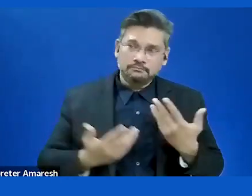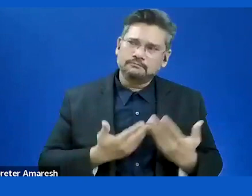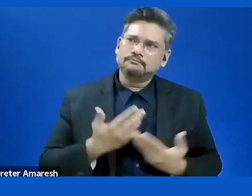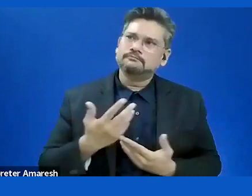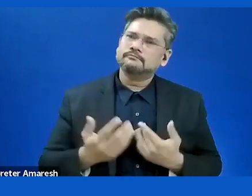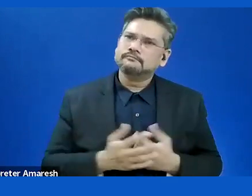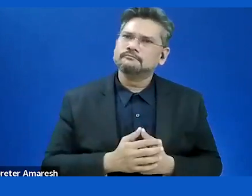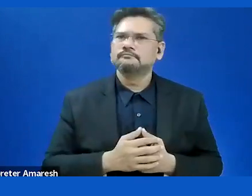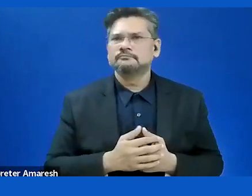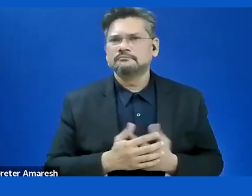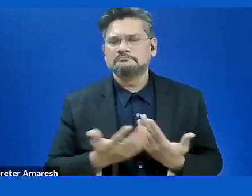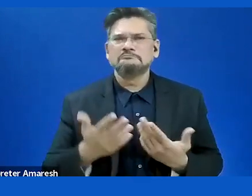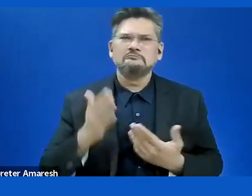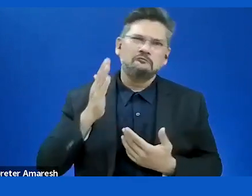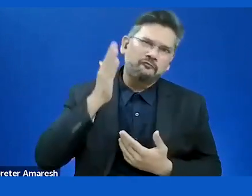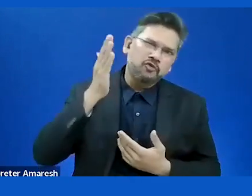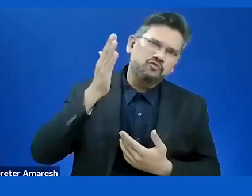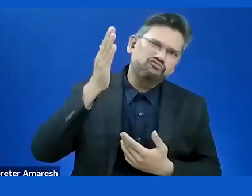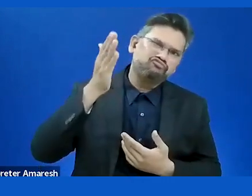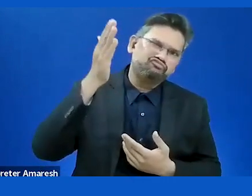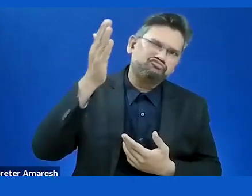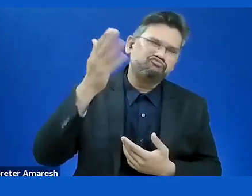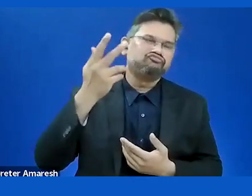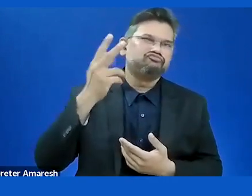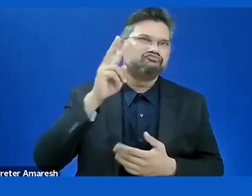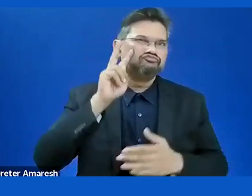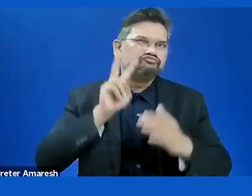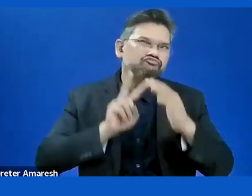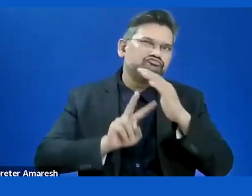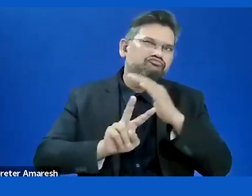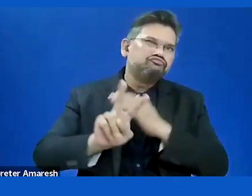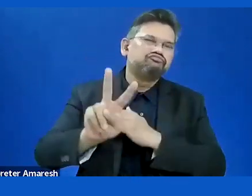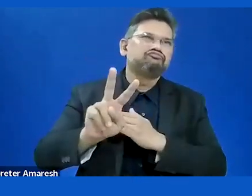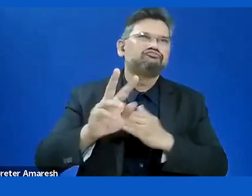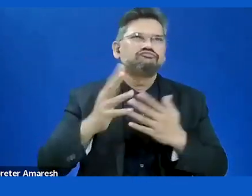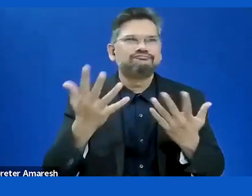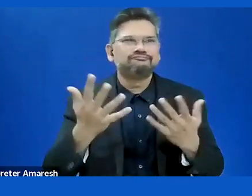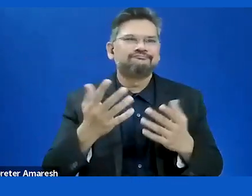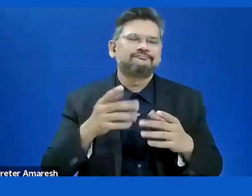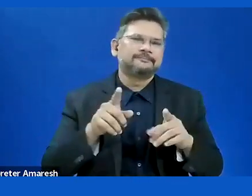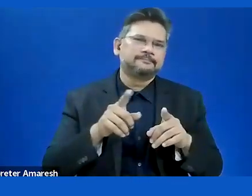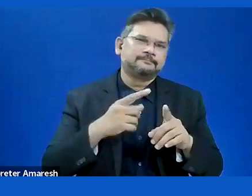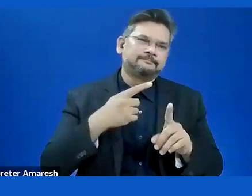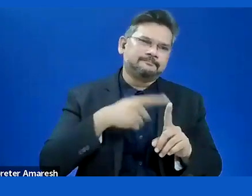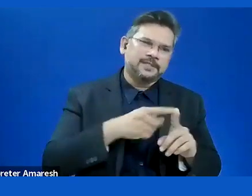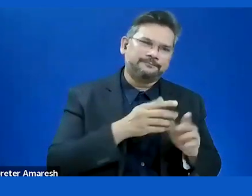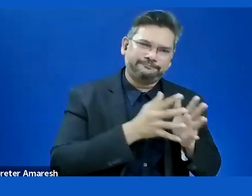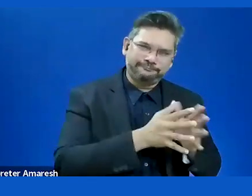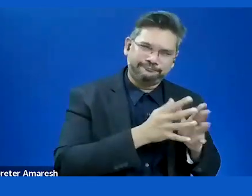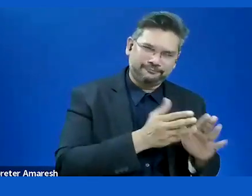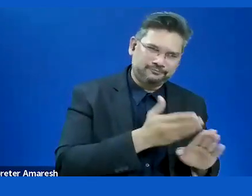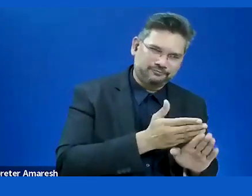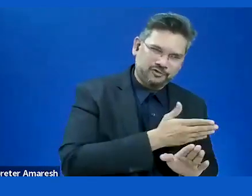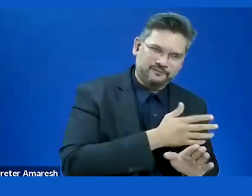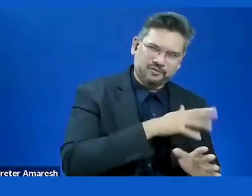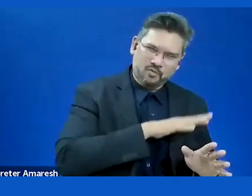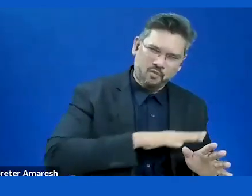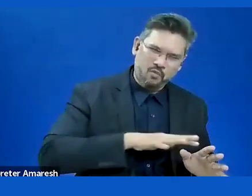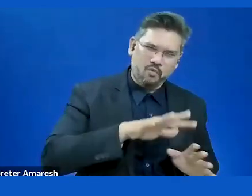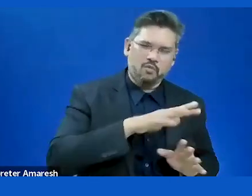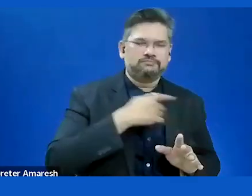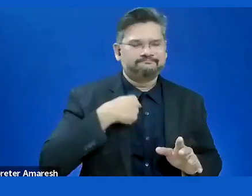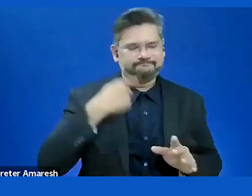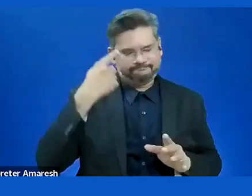looking to the future and I mean everything that's been said previously, I think I would agree with all of that. But I also